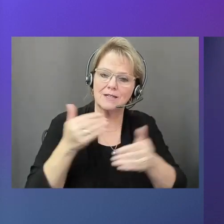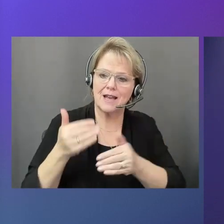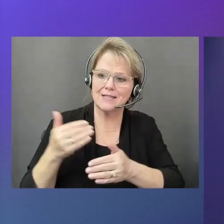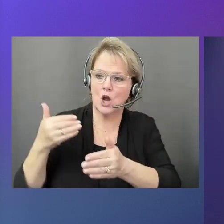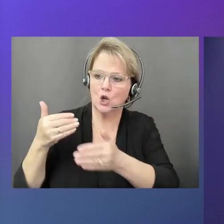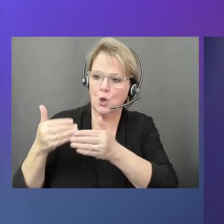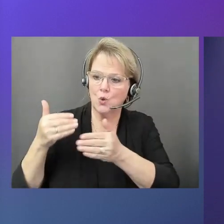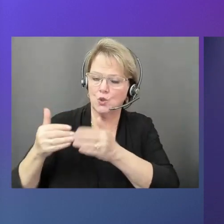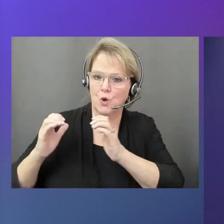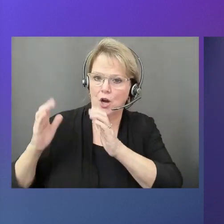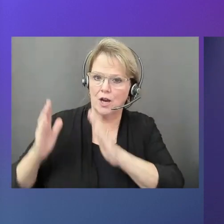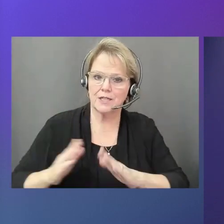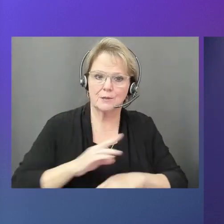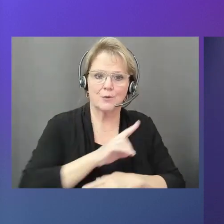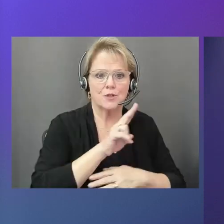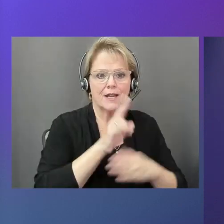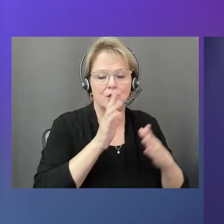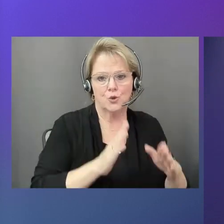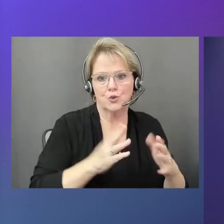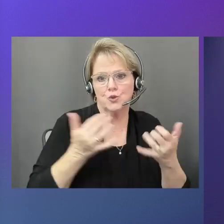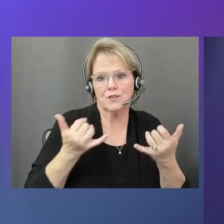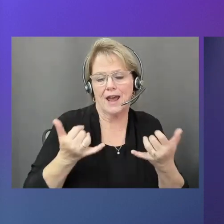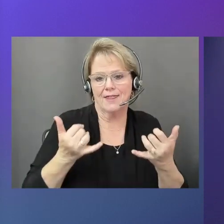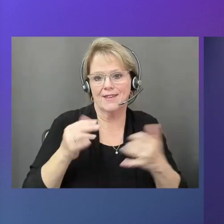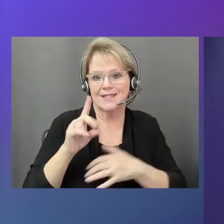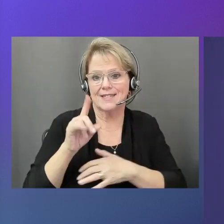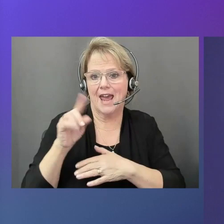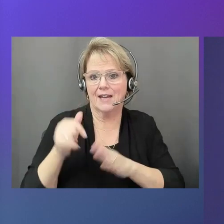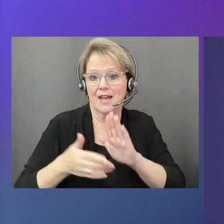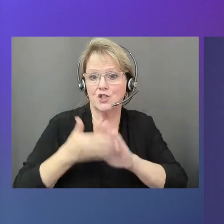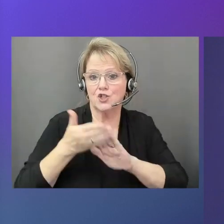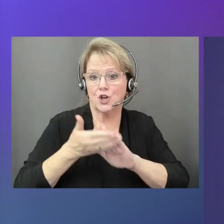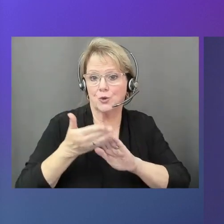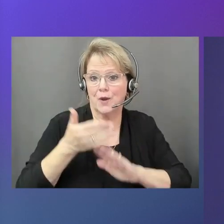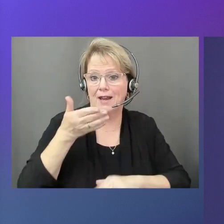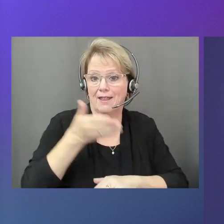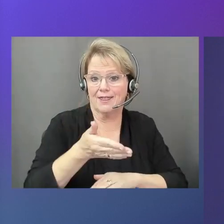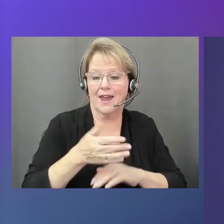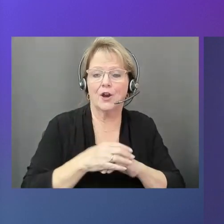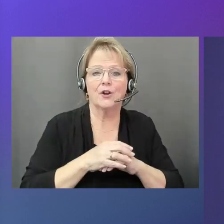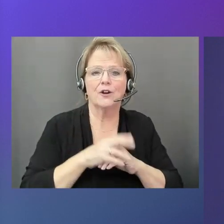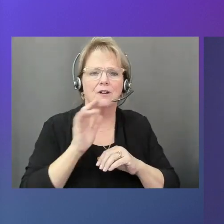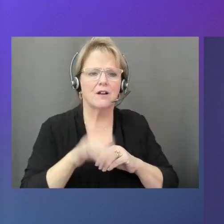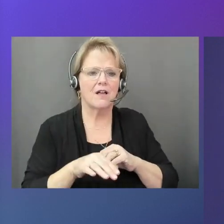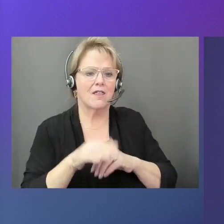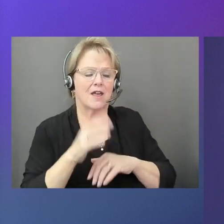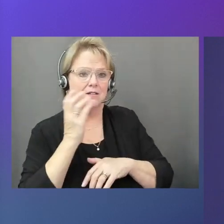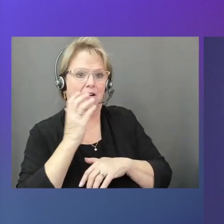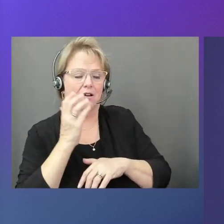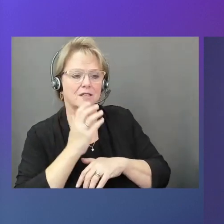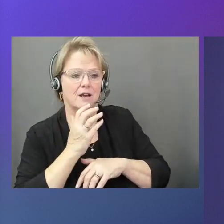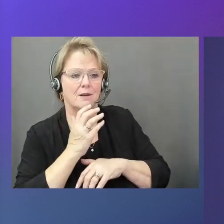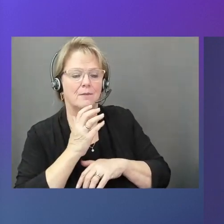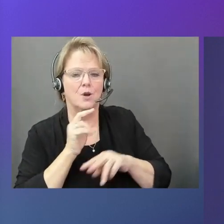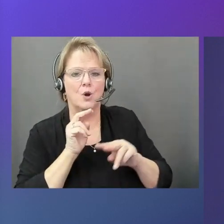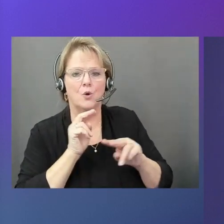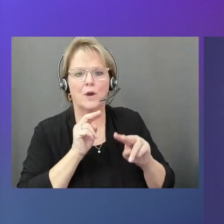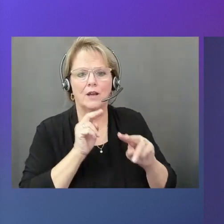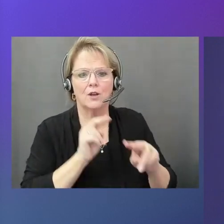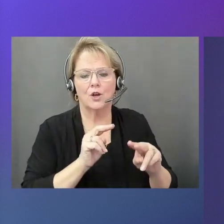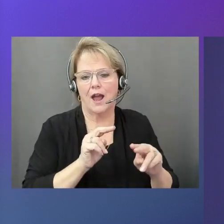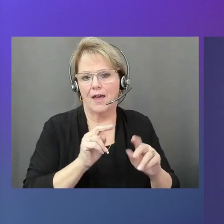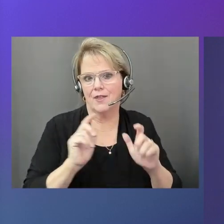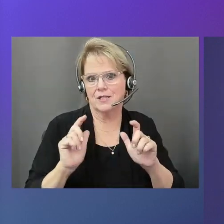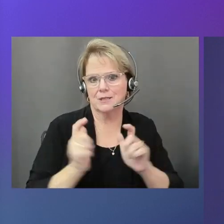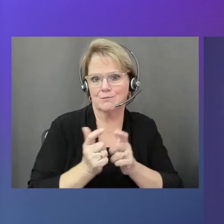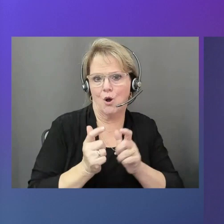is generated. That sounds pretty awesome. We start looking at the smaller form factors. What are the type of places that